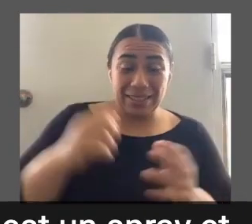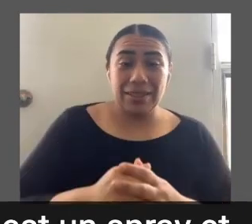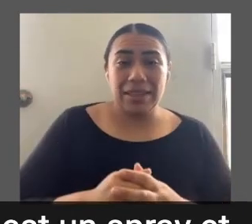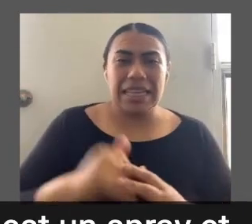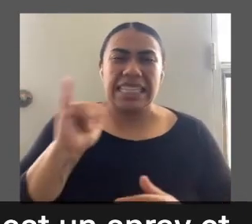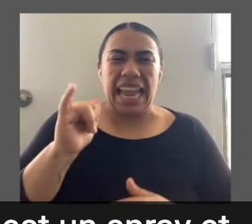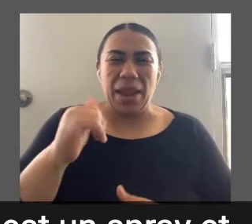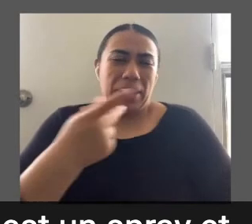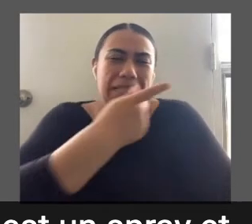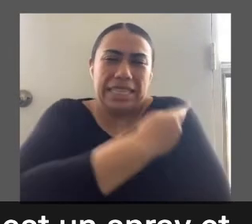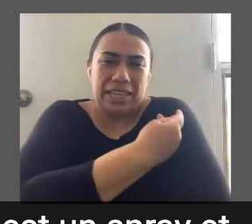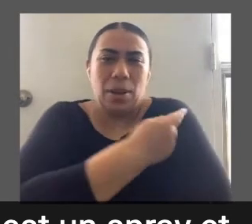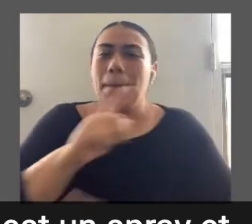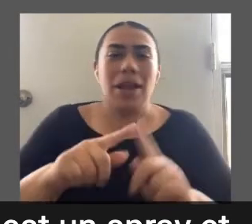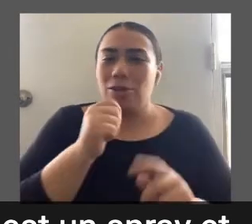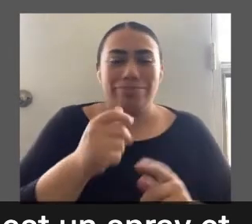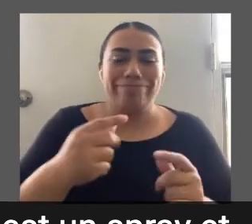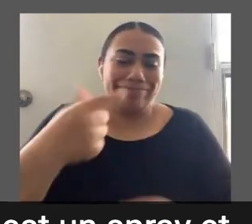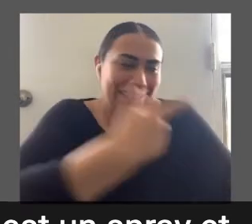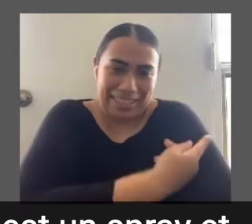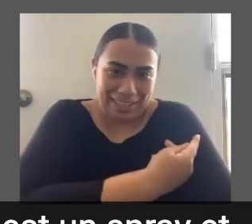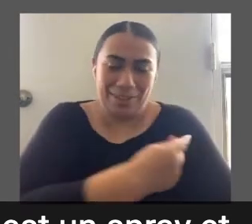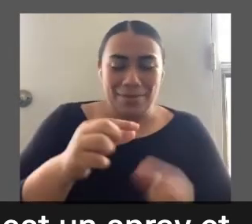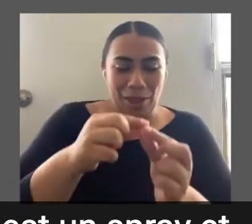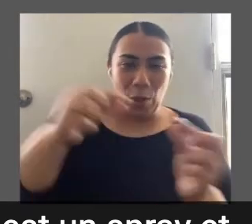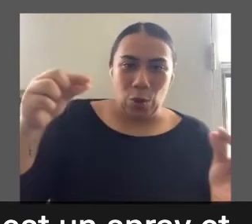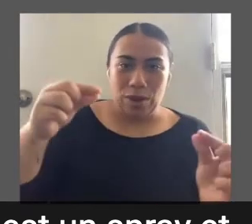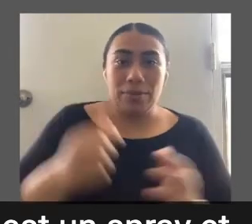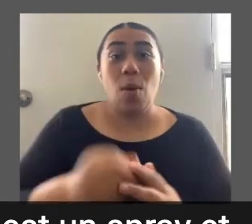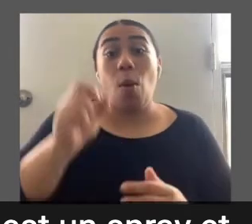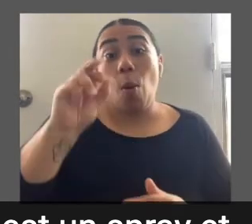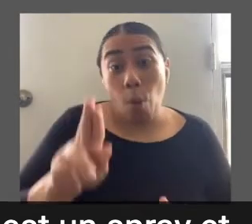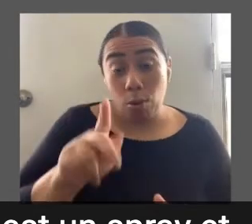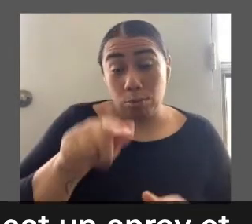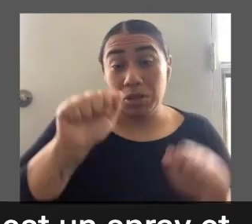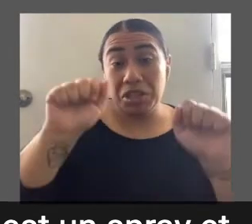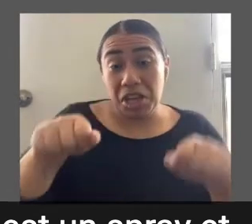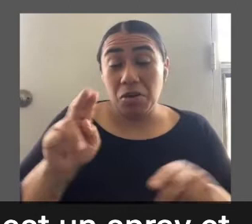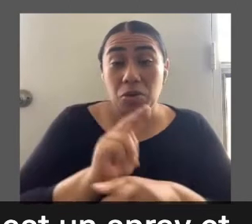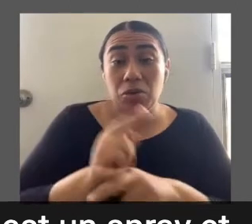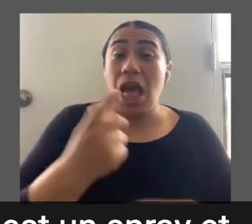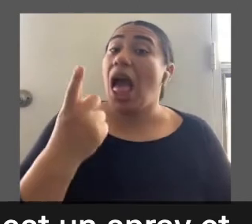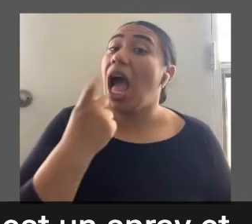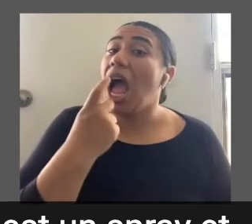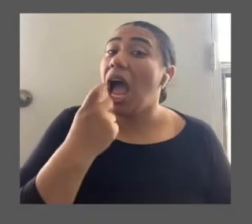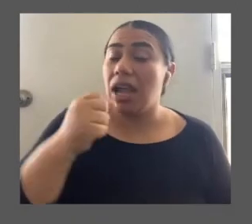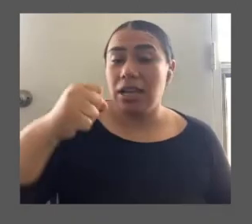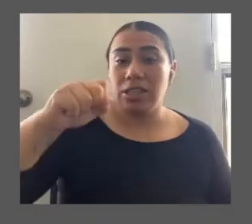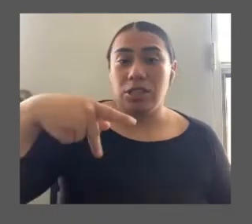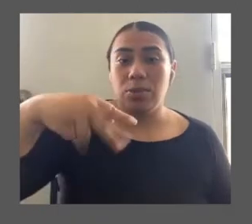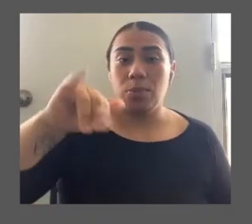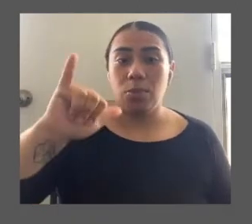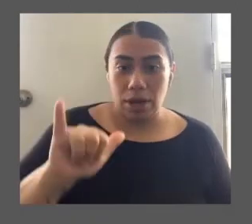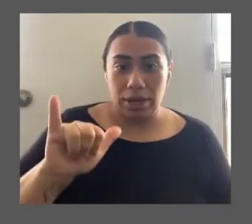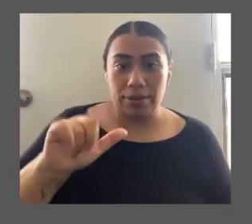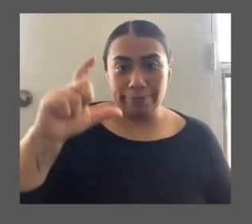consume oils is via a spray. So sometimes they'll come in a spray bottle like this, which allows for ease of use.